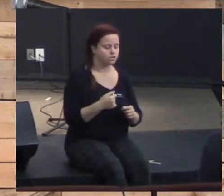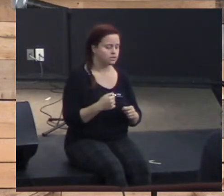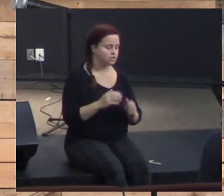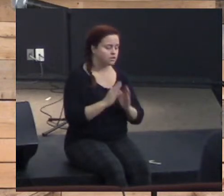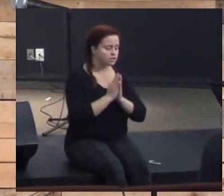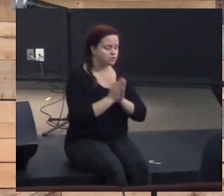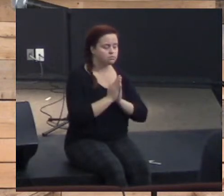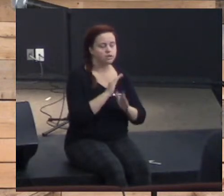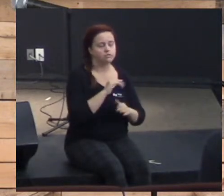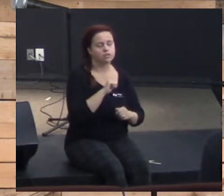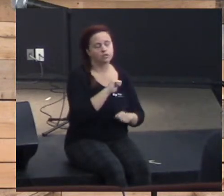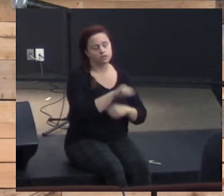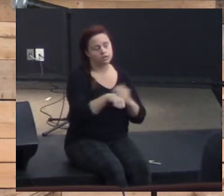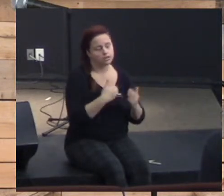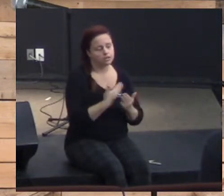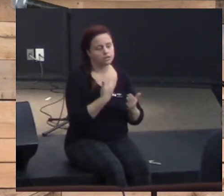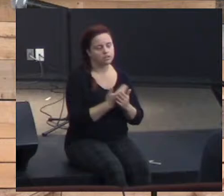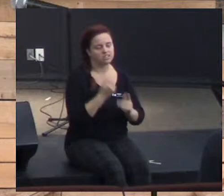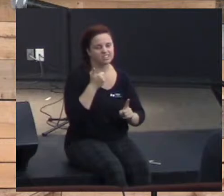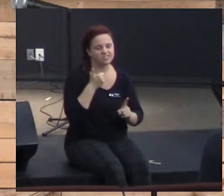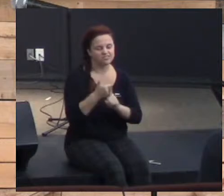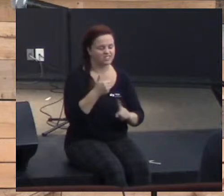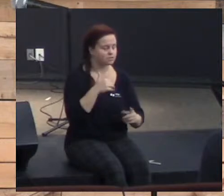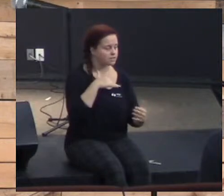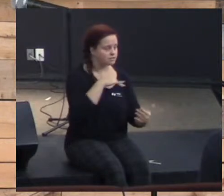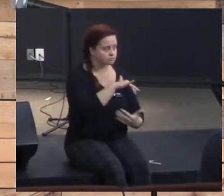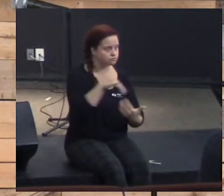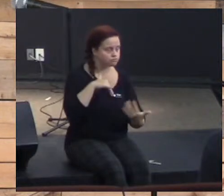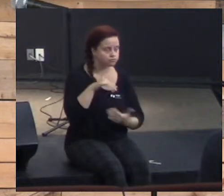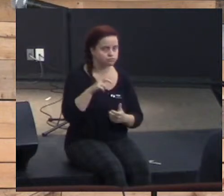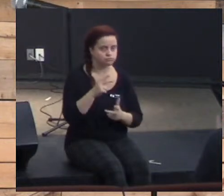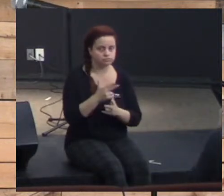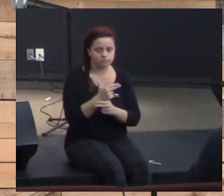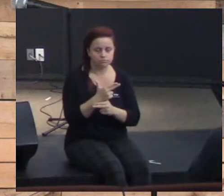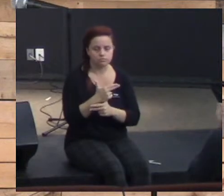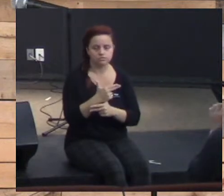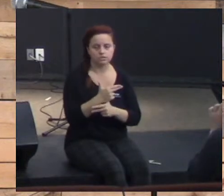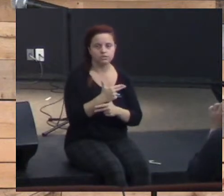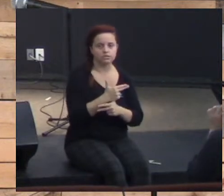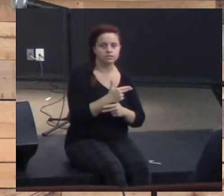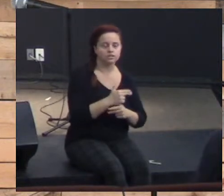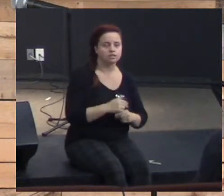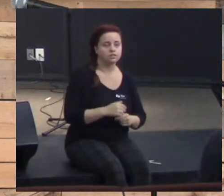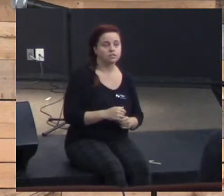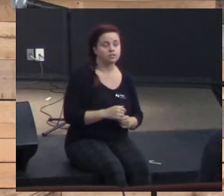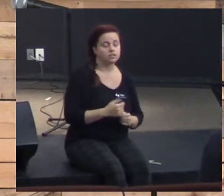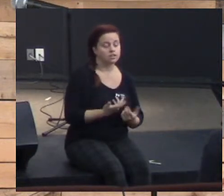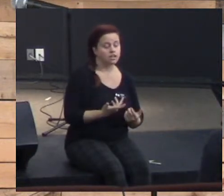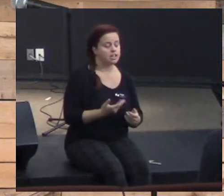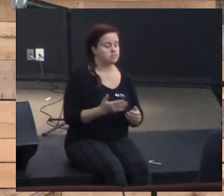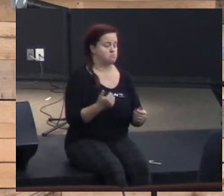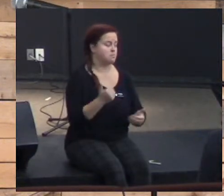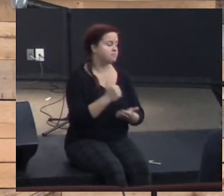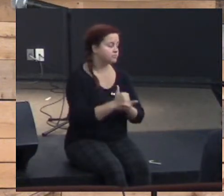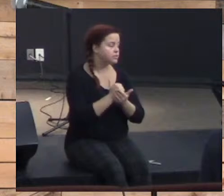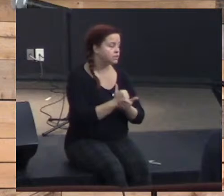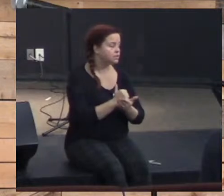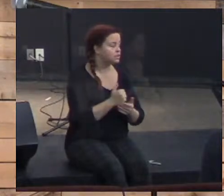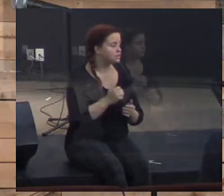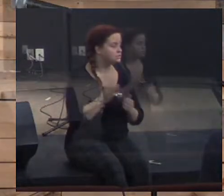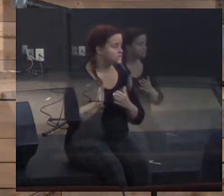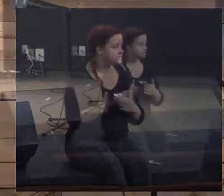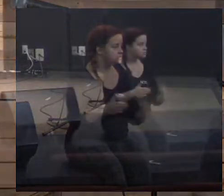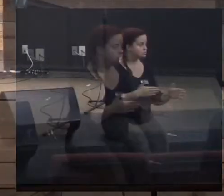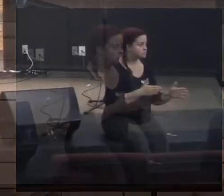God, you protect families, God, and help us. In case storms are coming our way, help us to prepare. We love